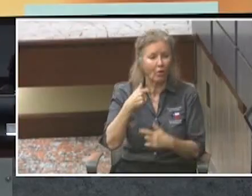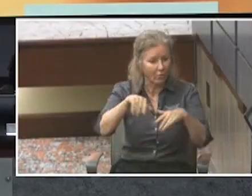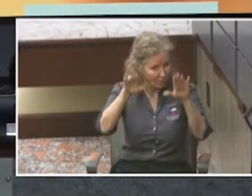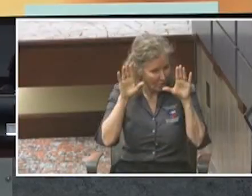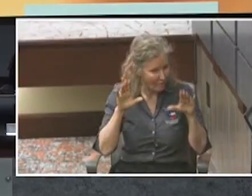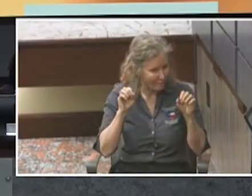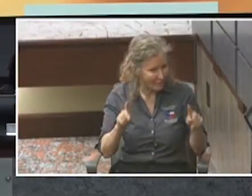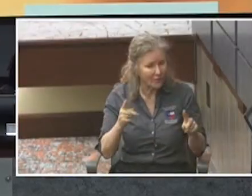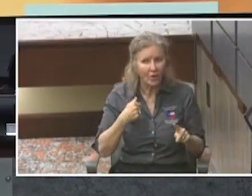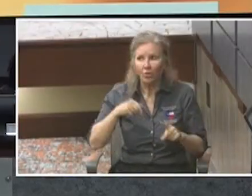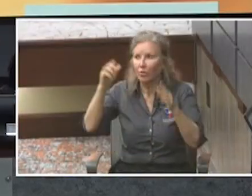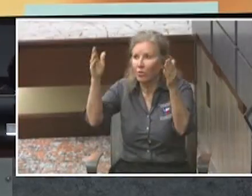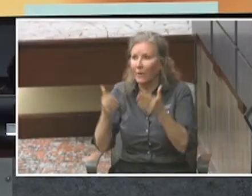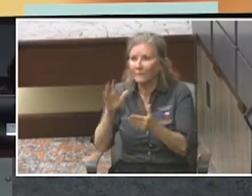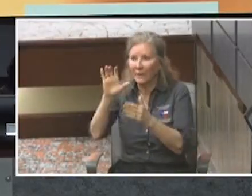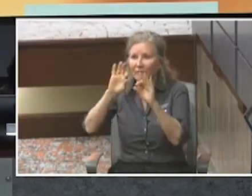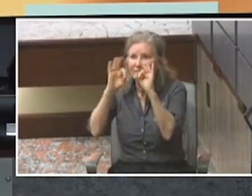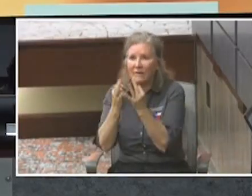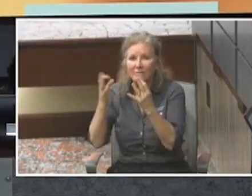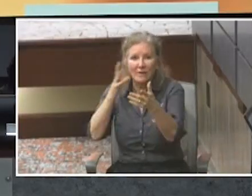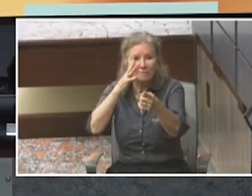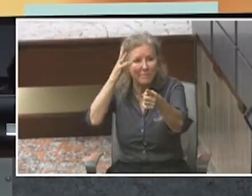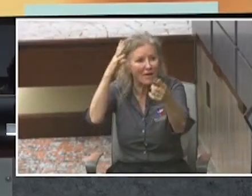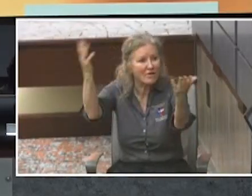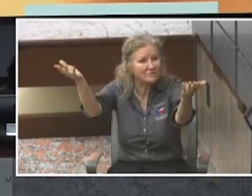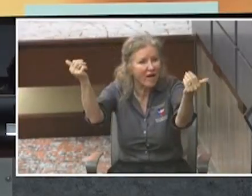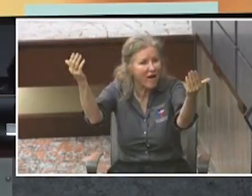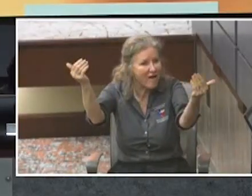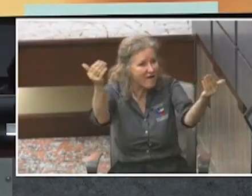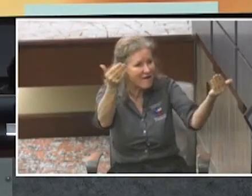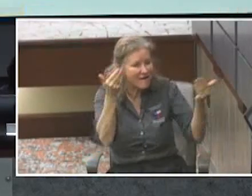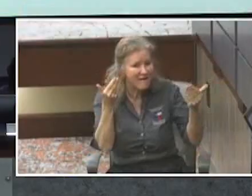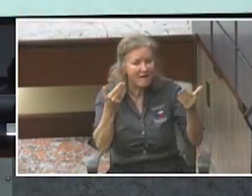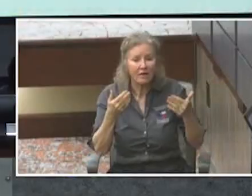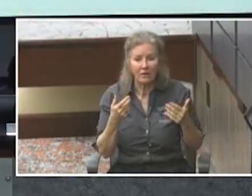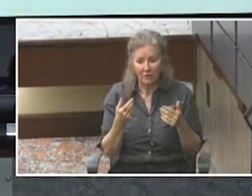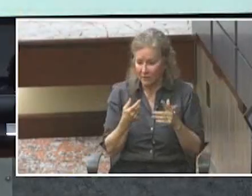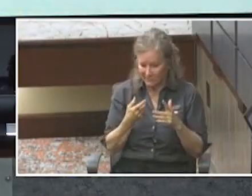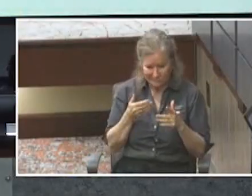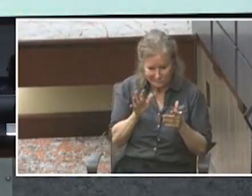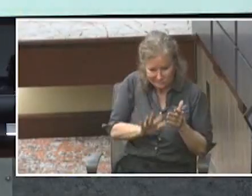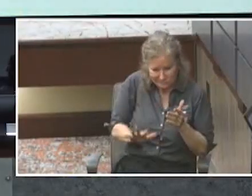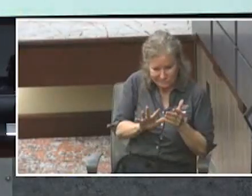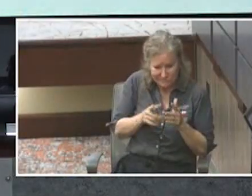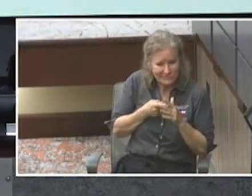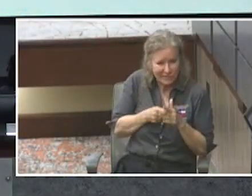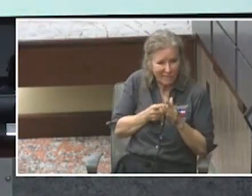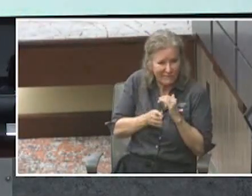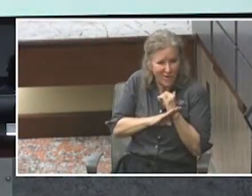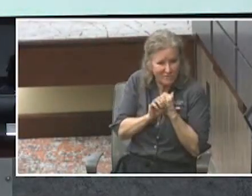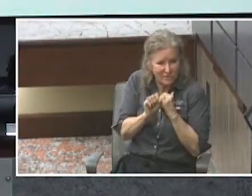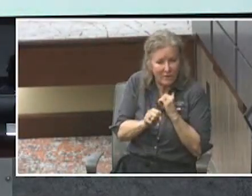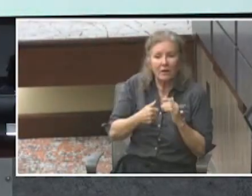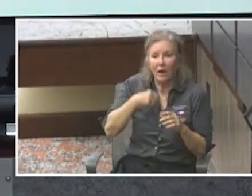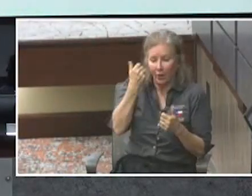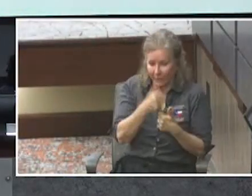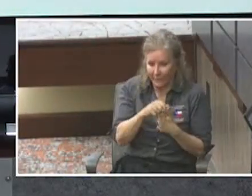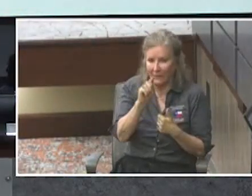welcome Baylor families and parents near the start of the fall semester. I did mention Ty